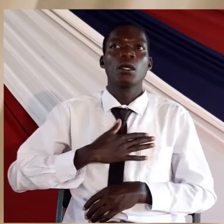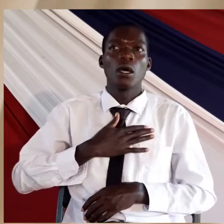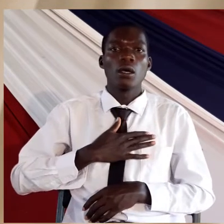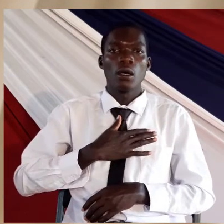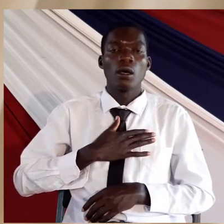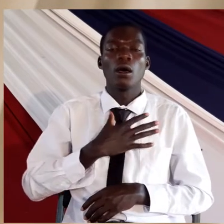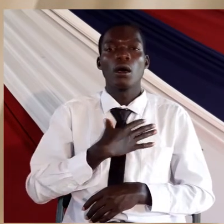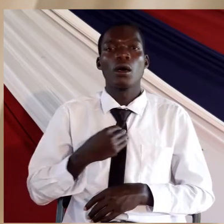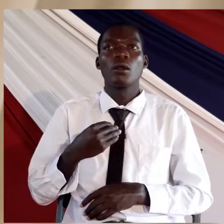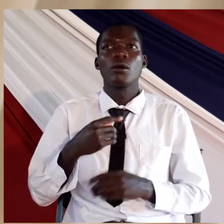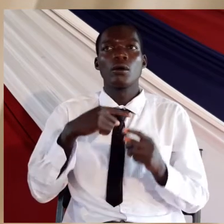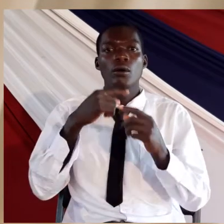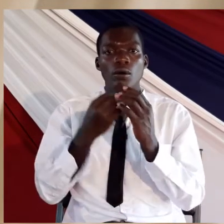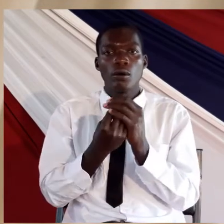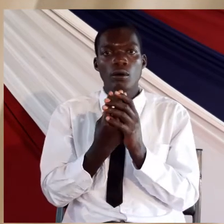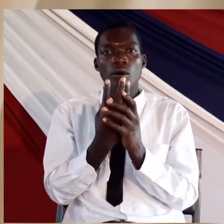grow up